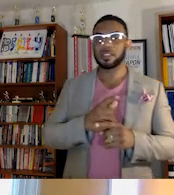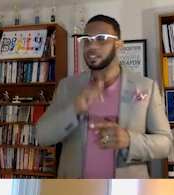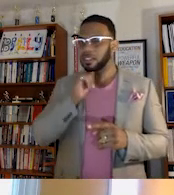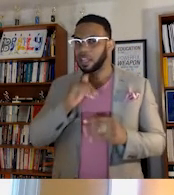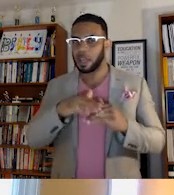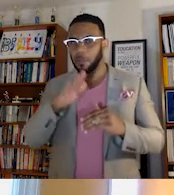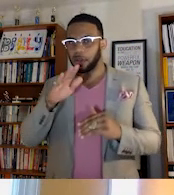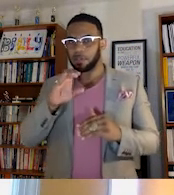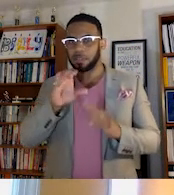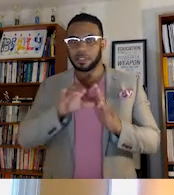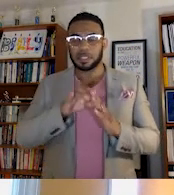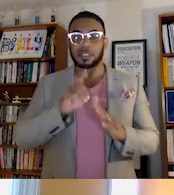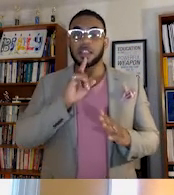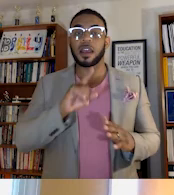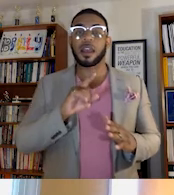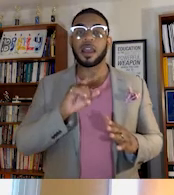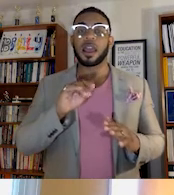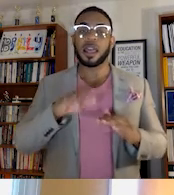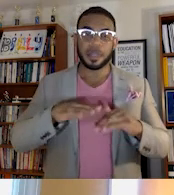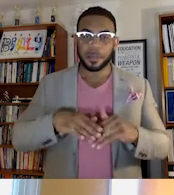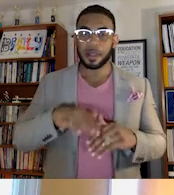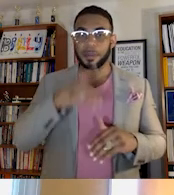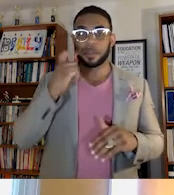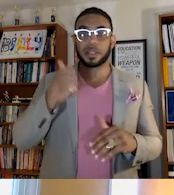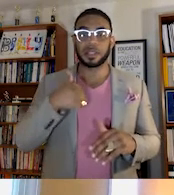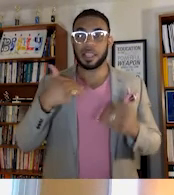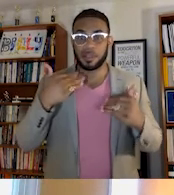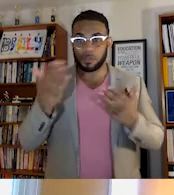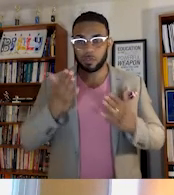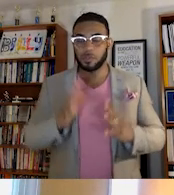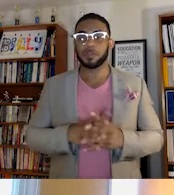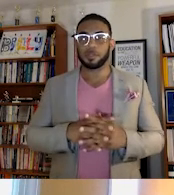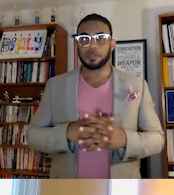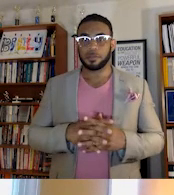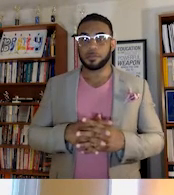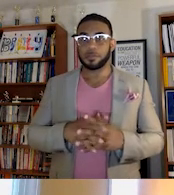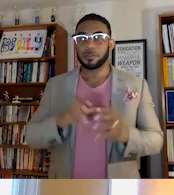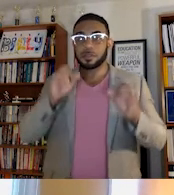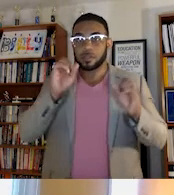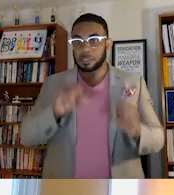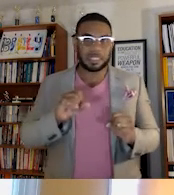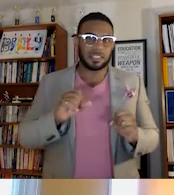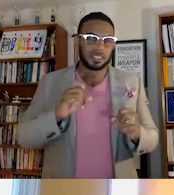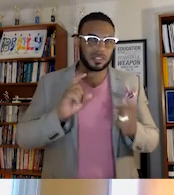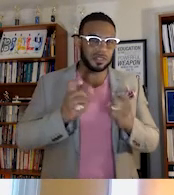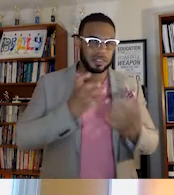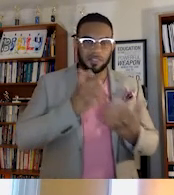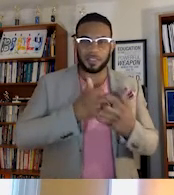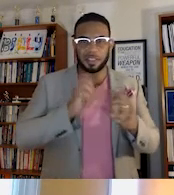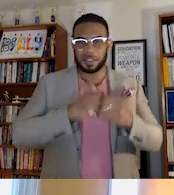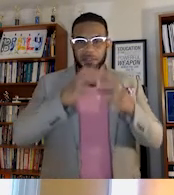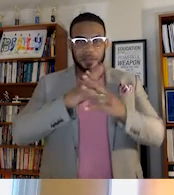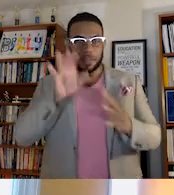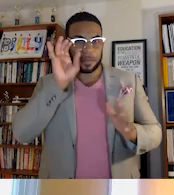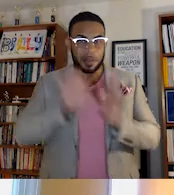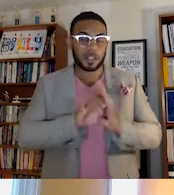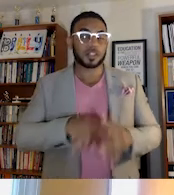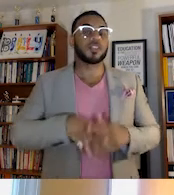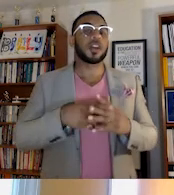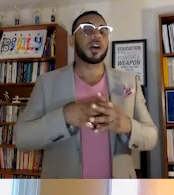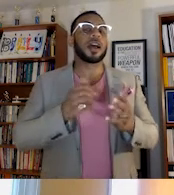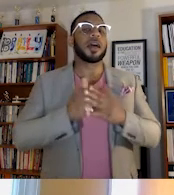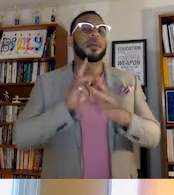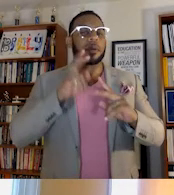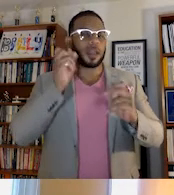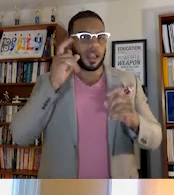not above the citizens. They are at the bottom because they are servants. So kind of rectifying that picture and starting to help